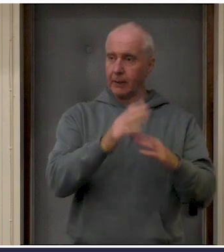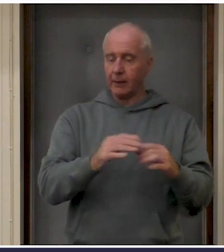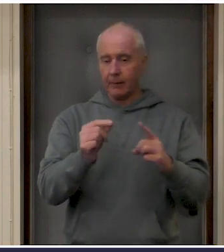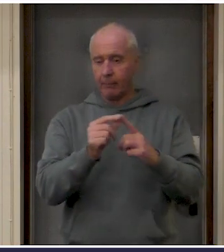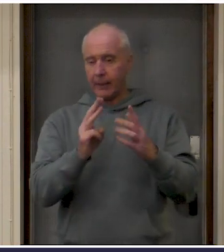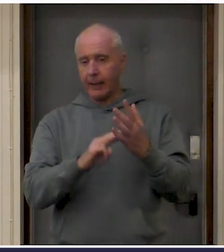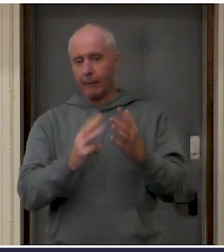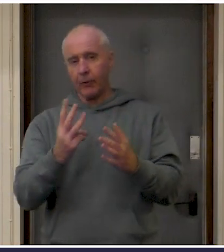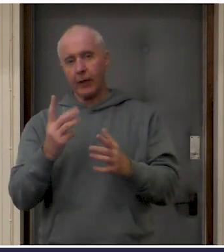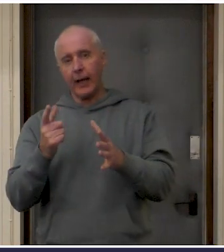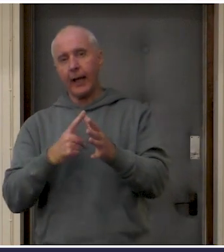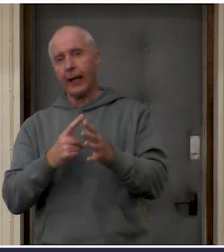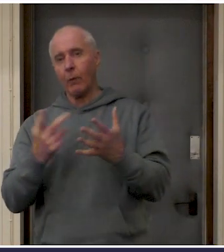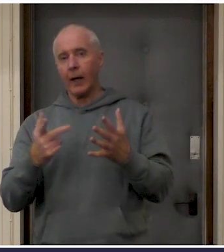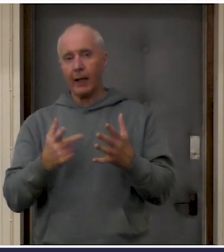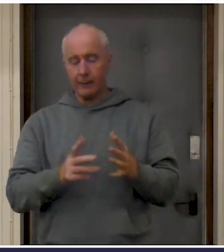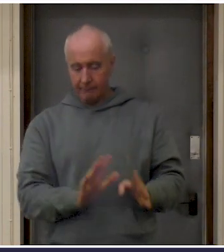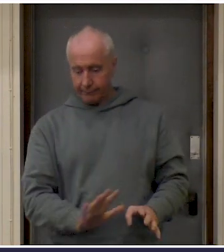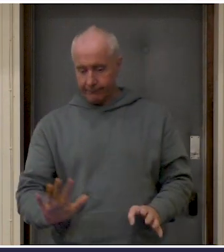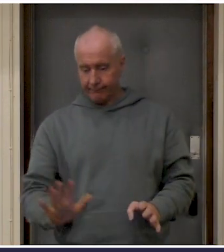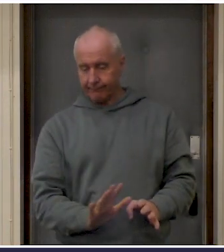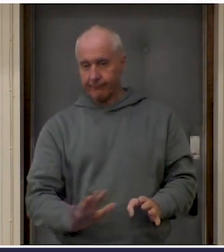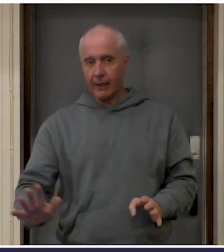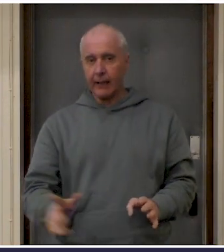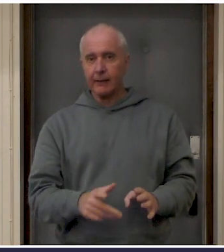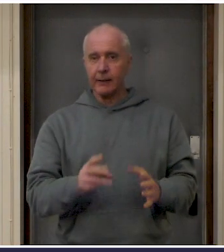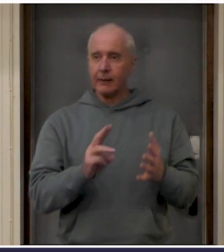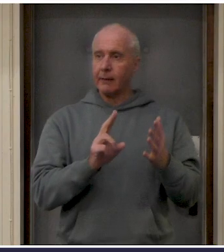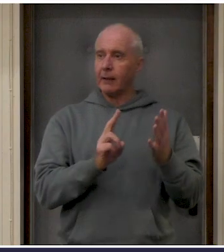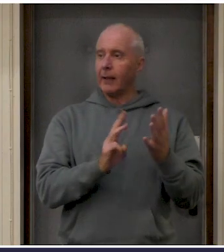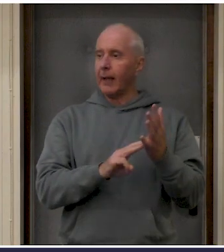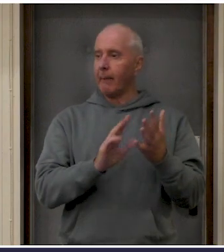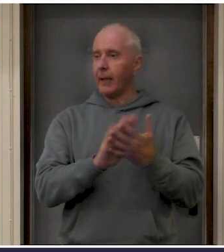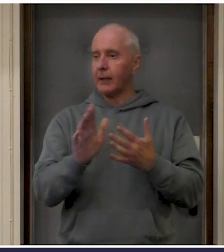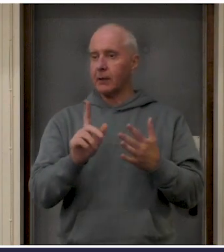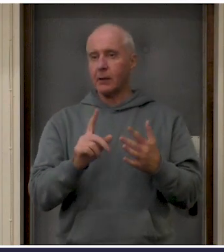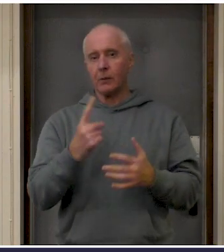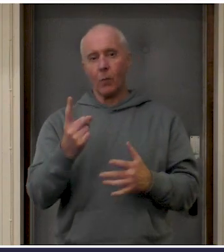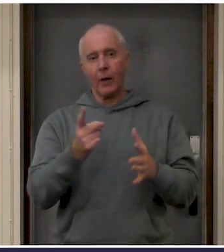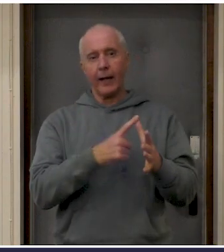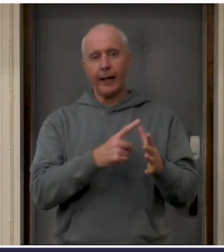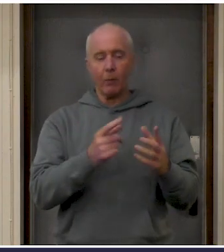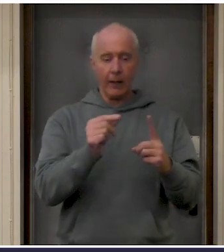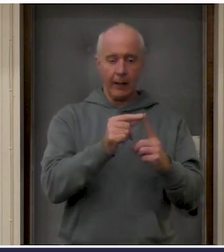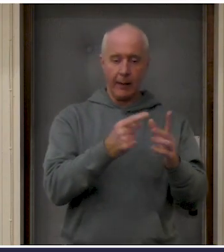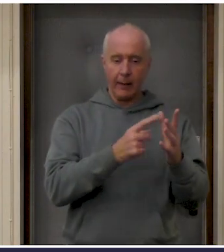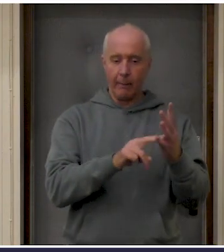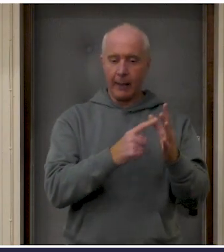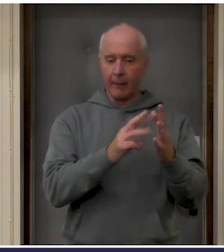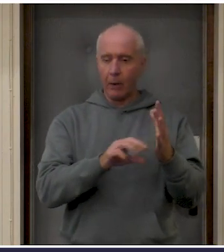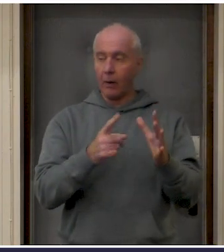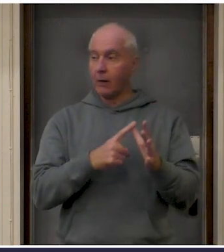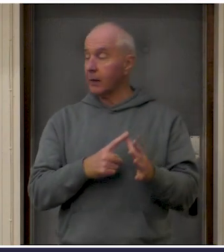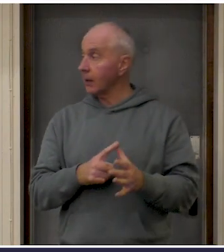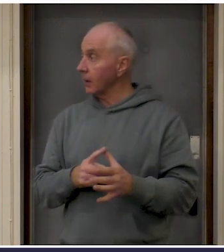Antarctica and MH1A in Panama. But by the time we're doing, sort of the more interesting stuff,